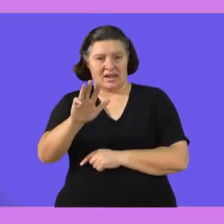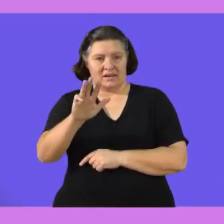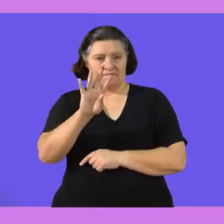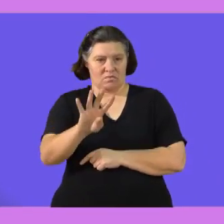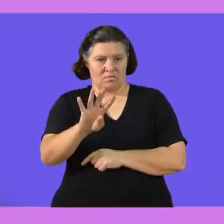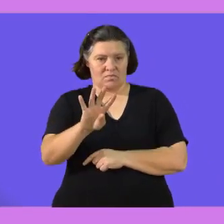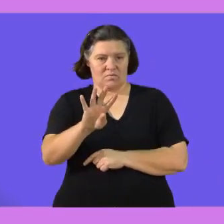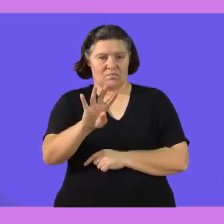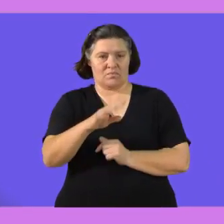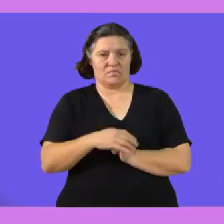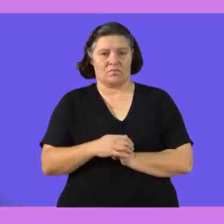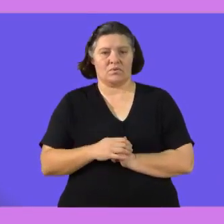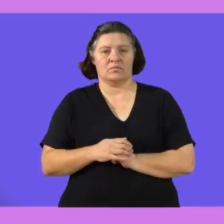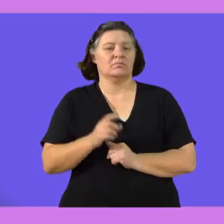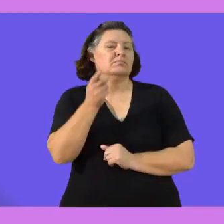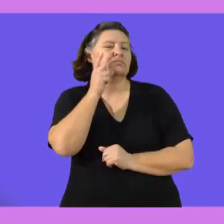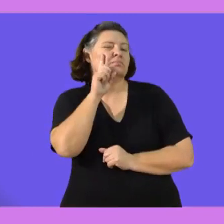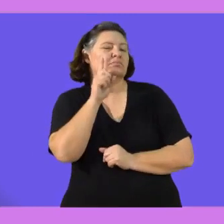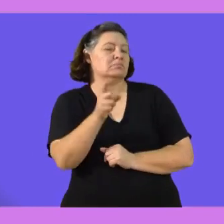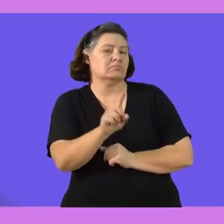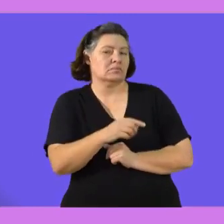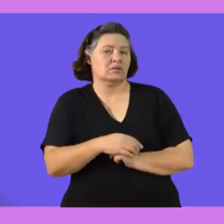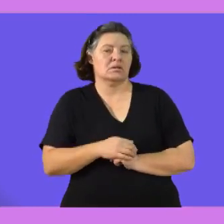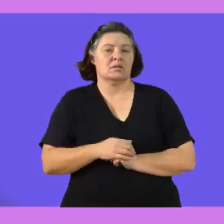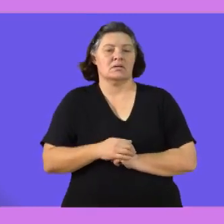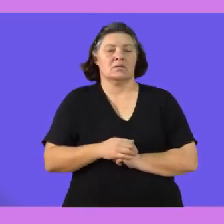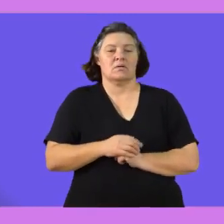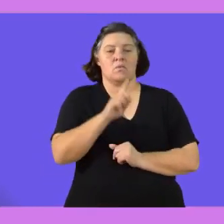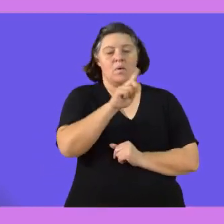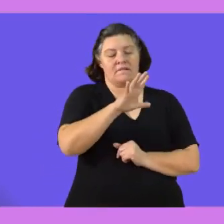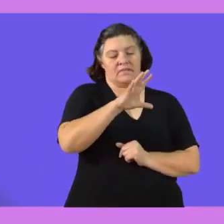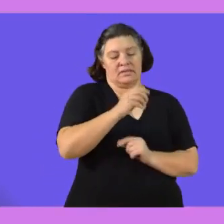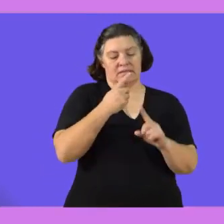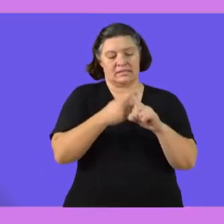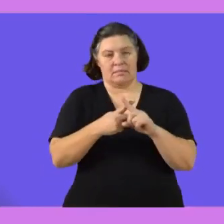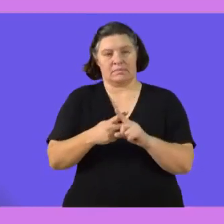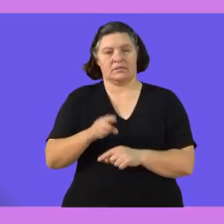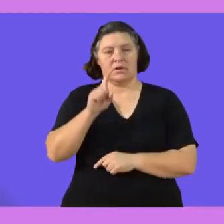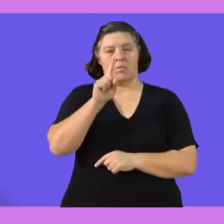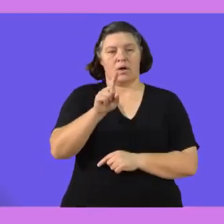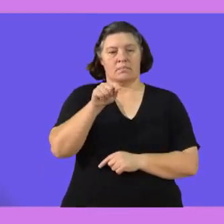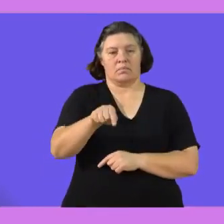1,3594. Let's see what that will give us. So 150 multiplied by